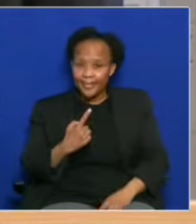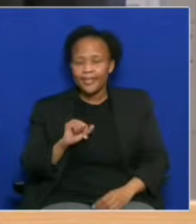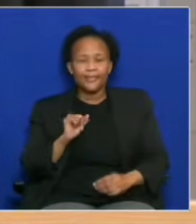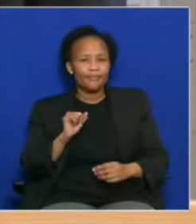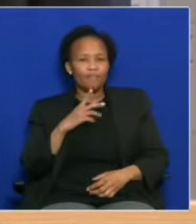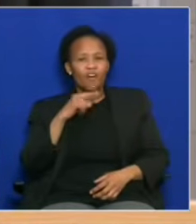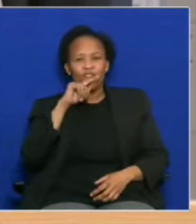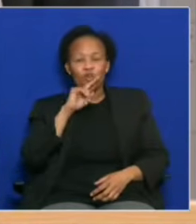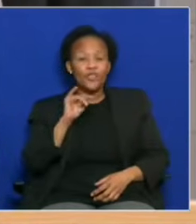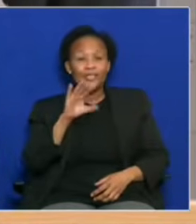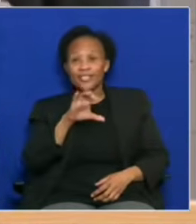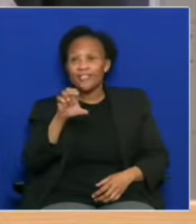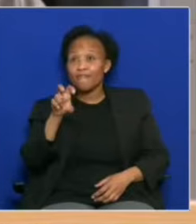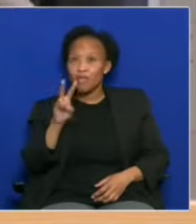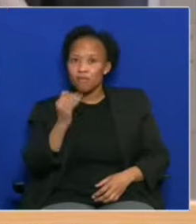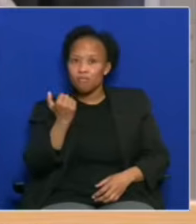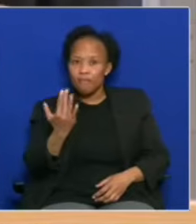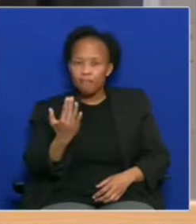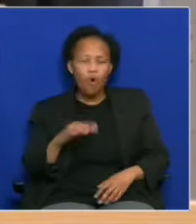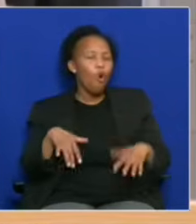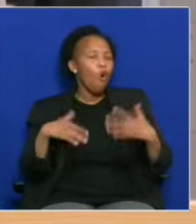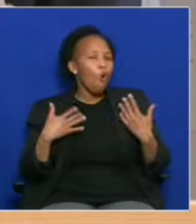somebody who did not comply with the